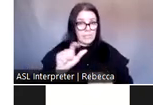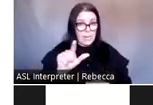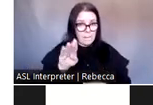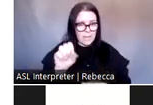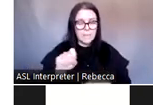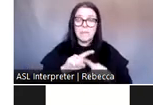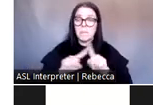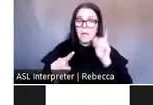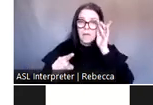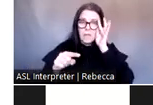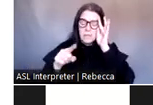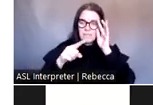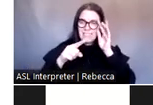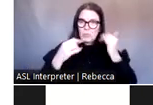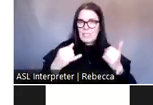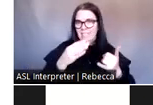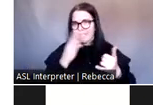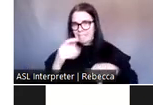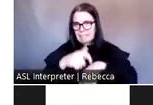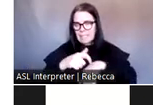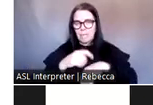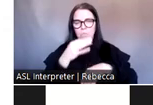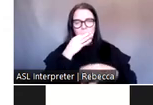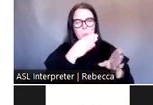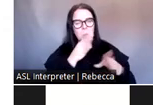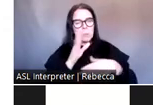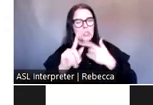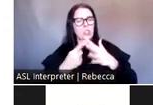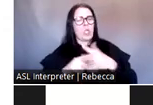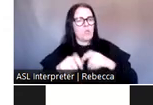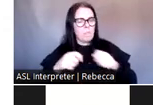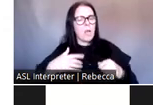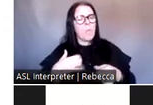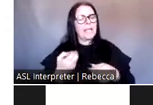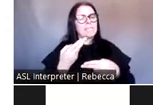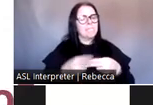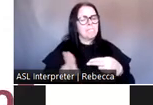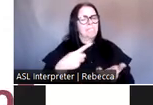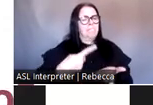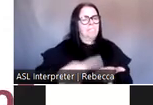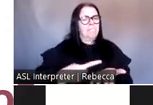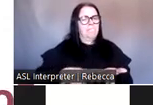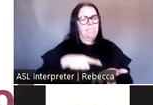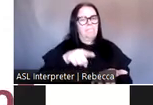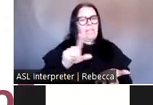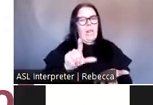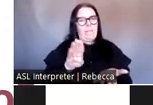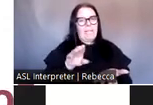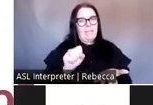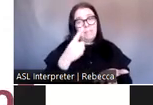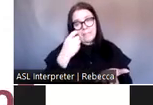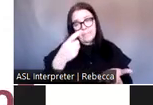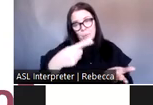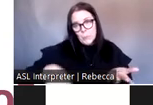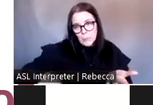work toward wrapping up for today, let's talk just a little bit, very briefly about LBS, since we are all,